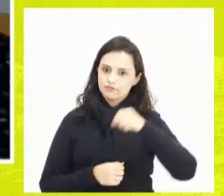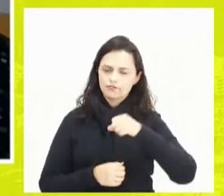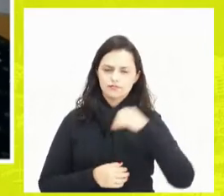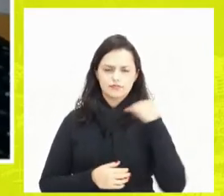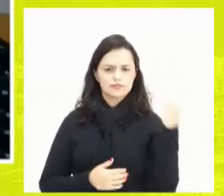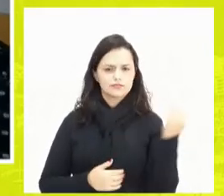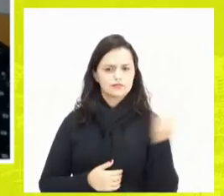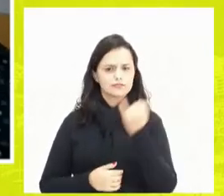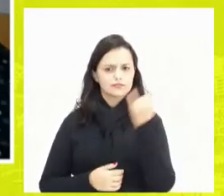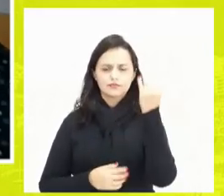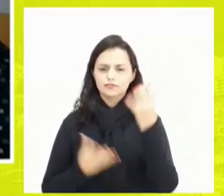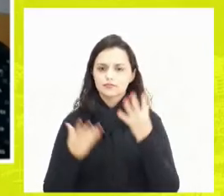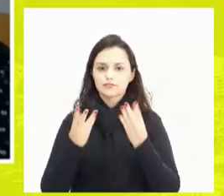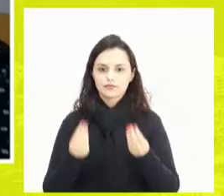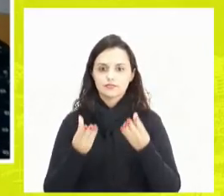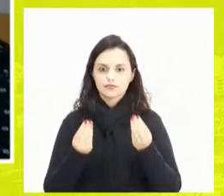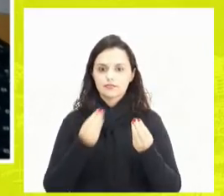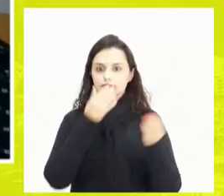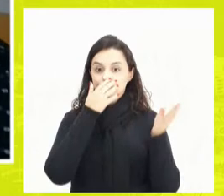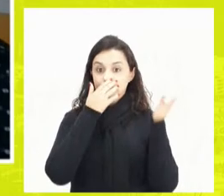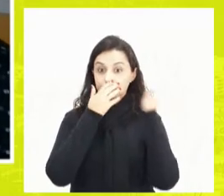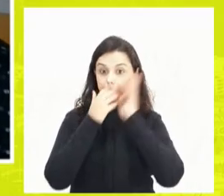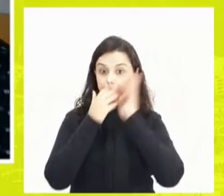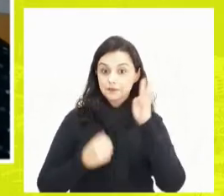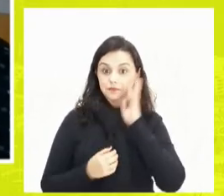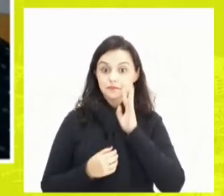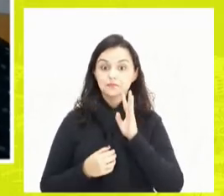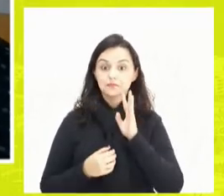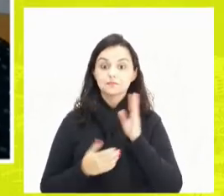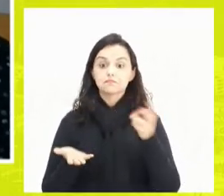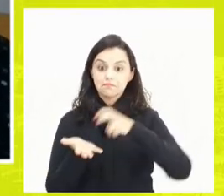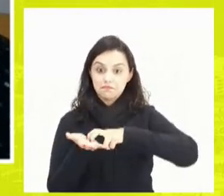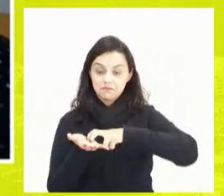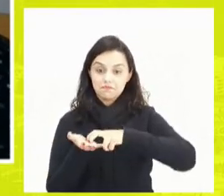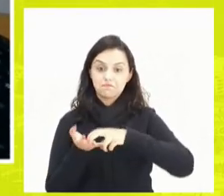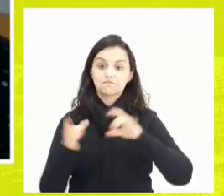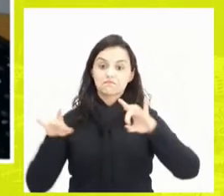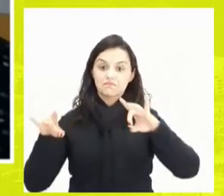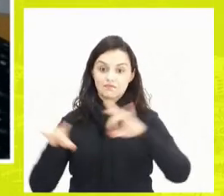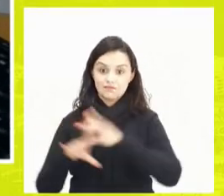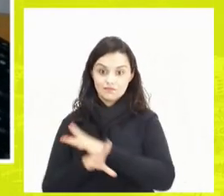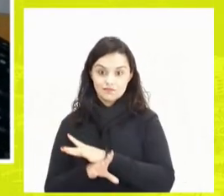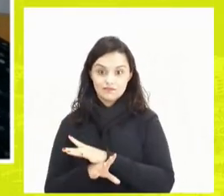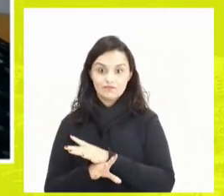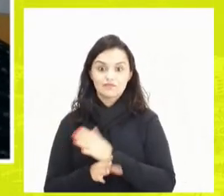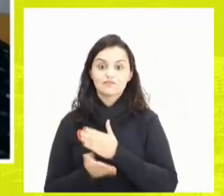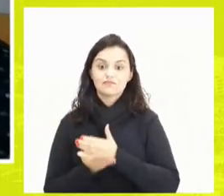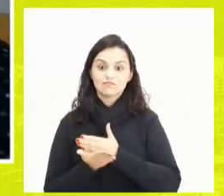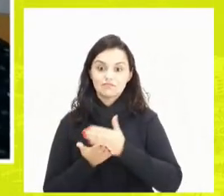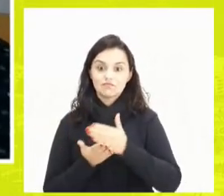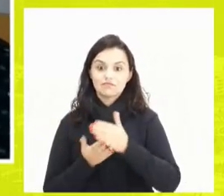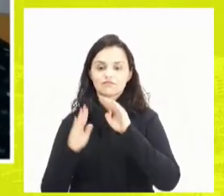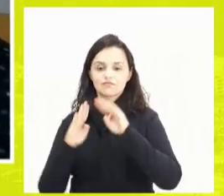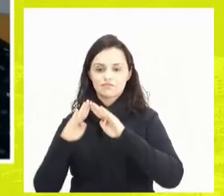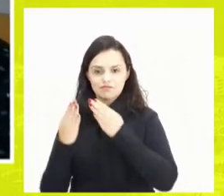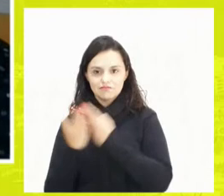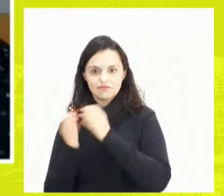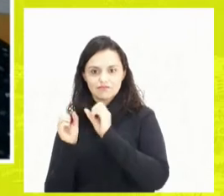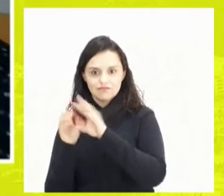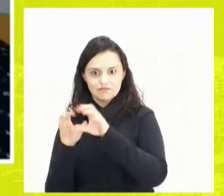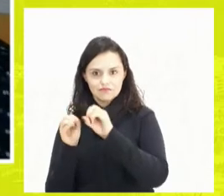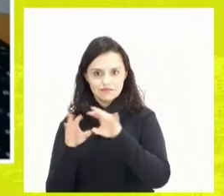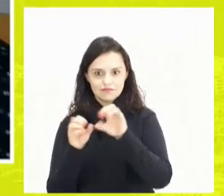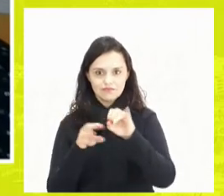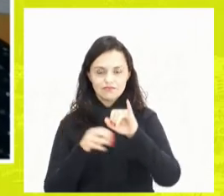so necessary it's so nice to finish this with academic immersion i thank you